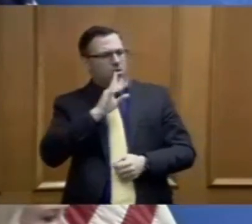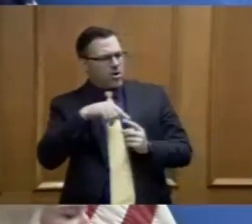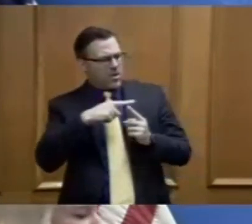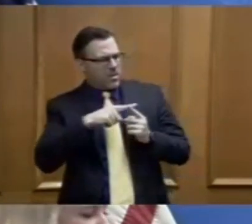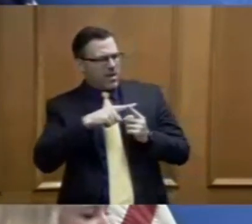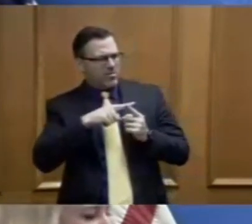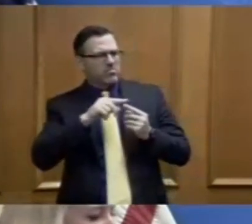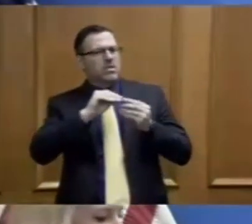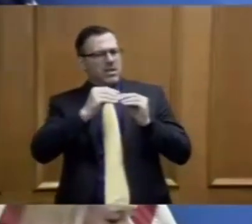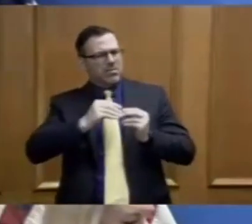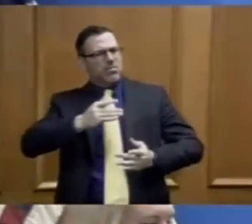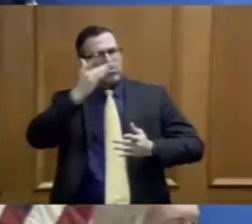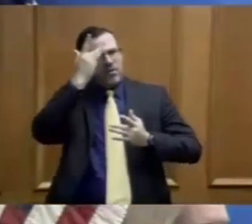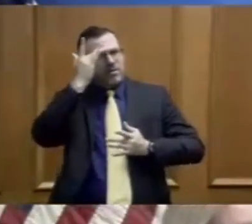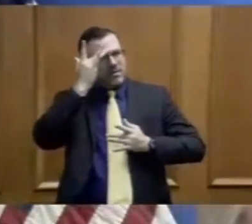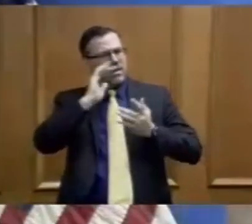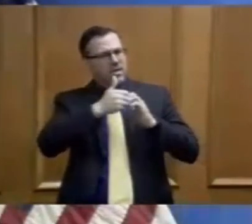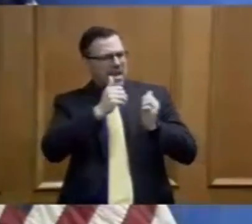how clinicians look at that?